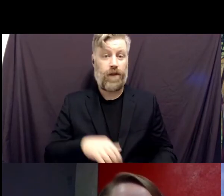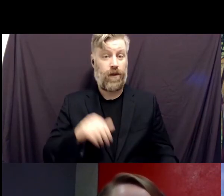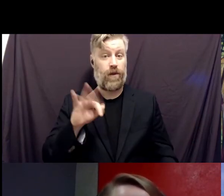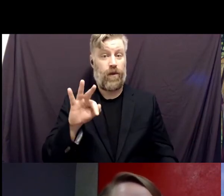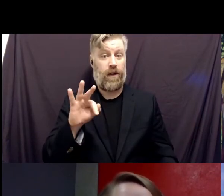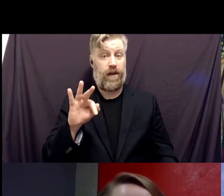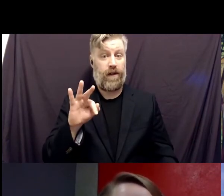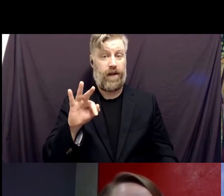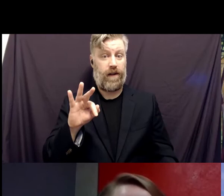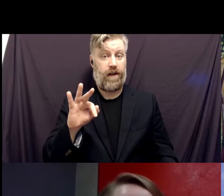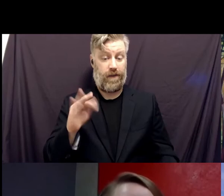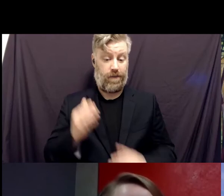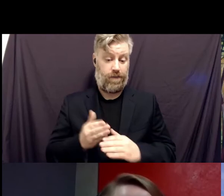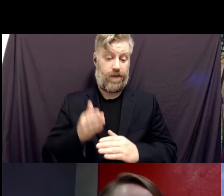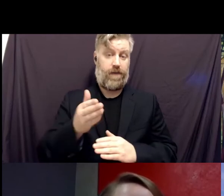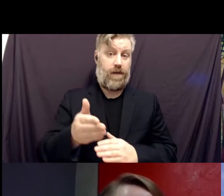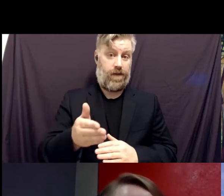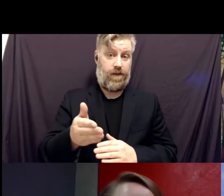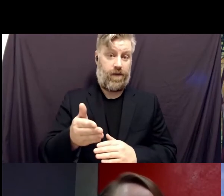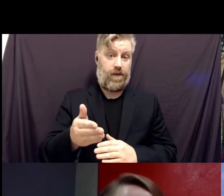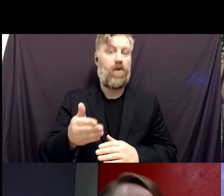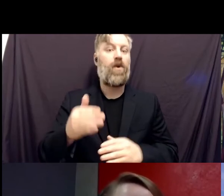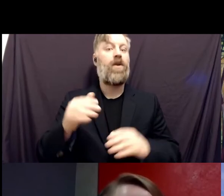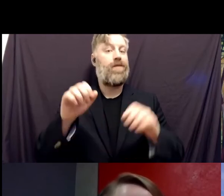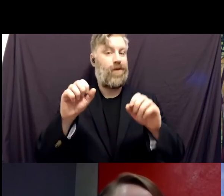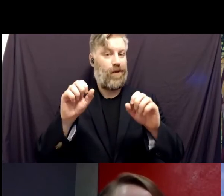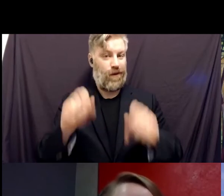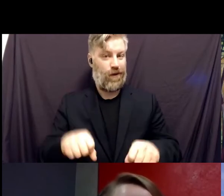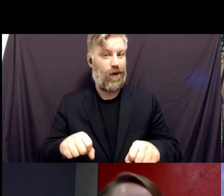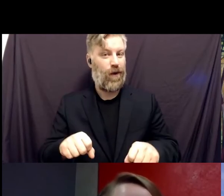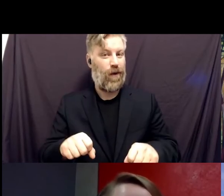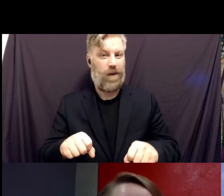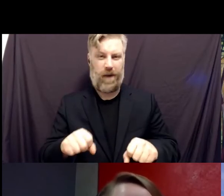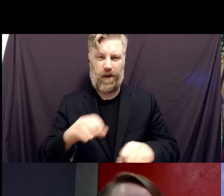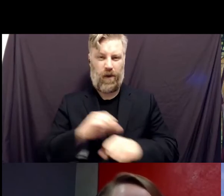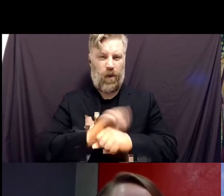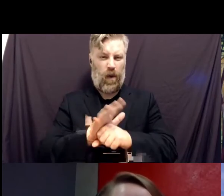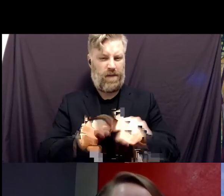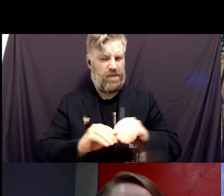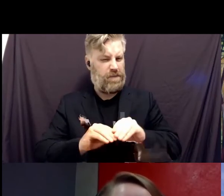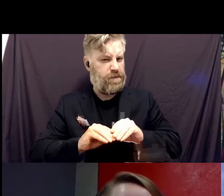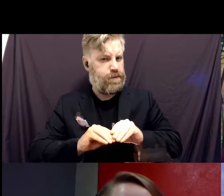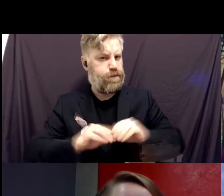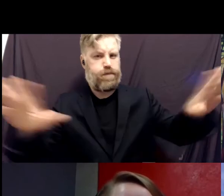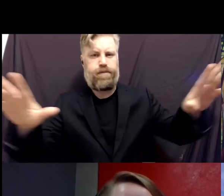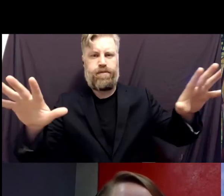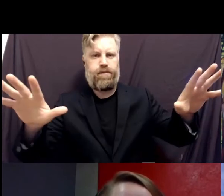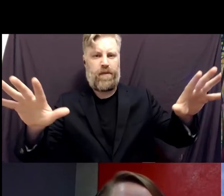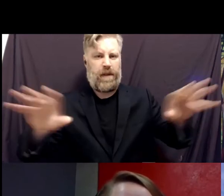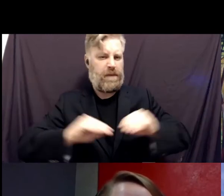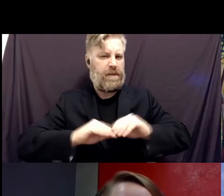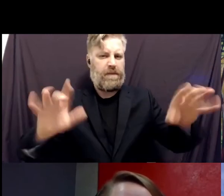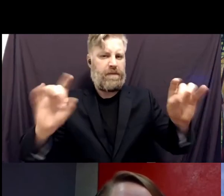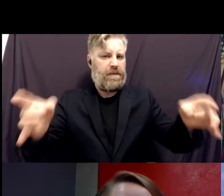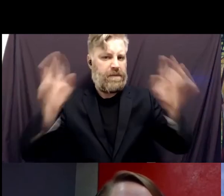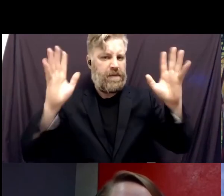of Corona without God's help. And therefore I am so thankful and so